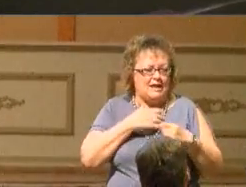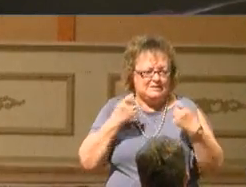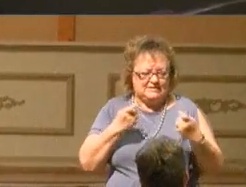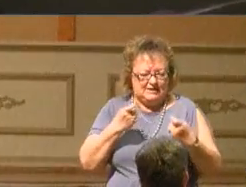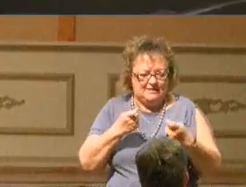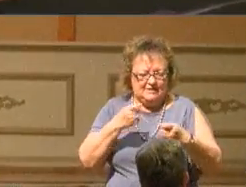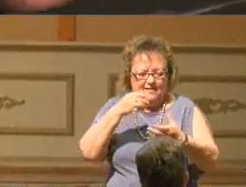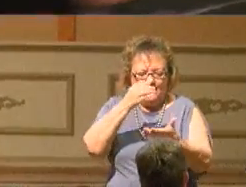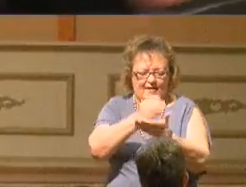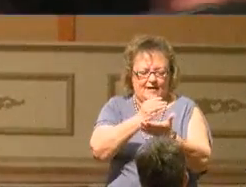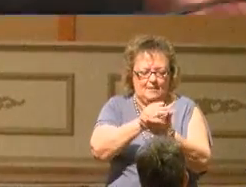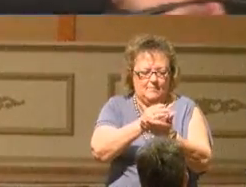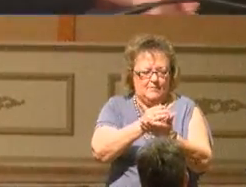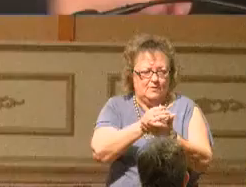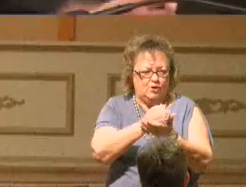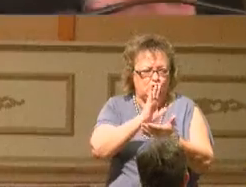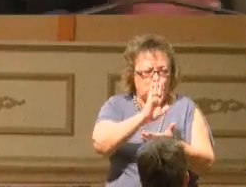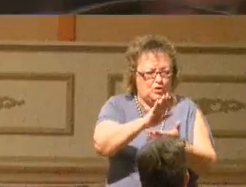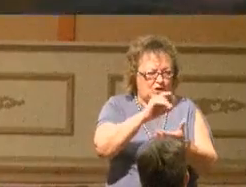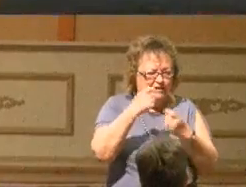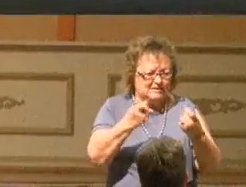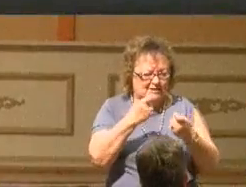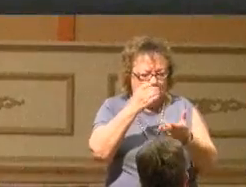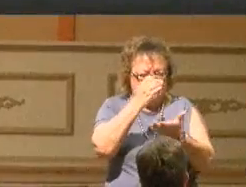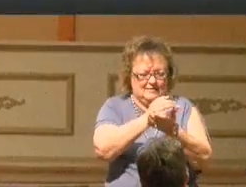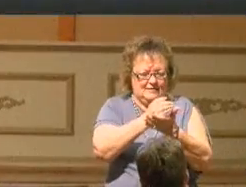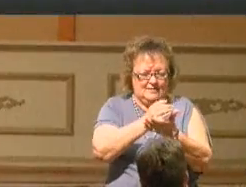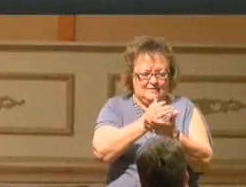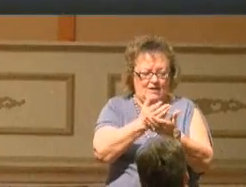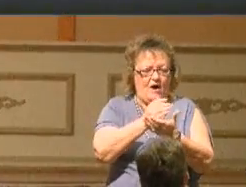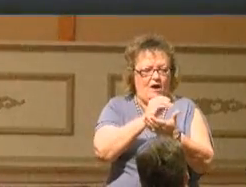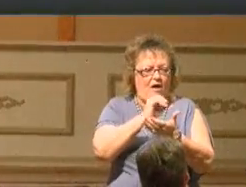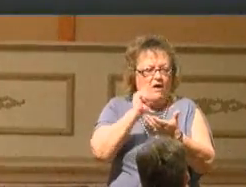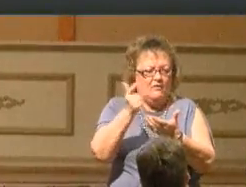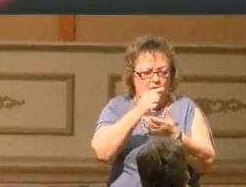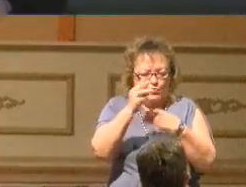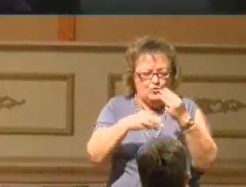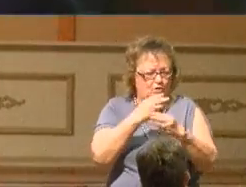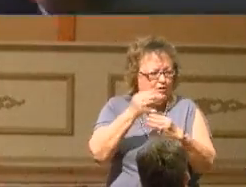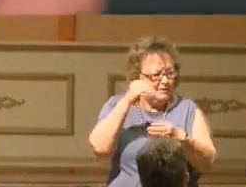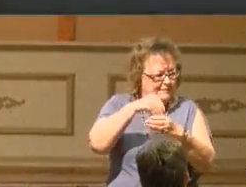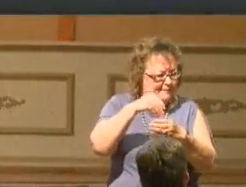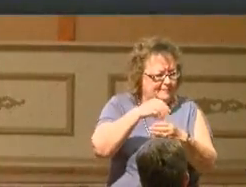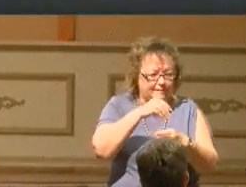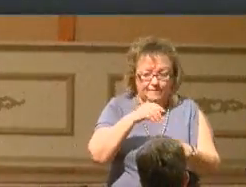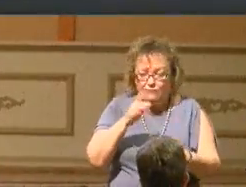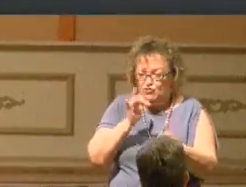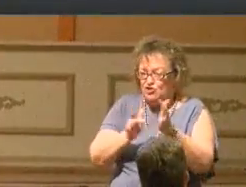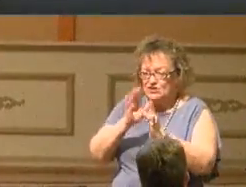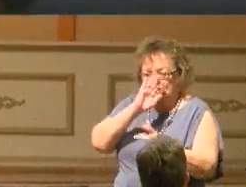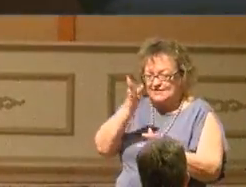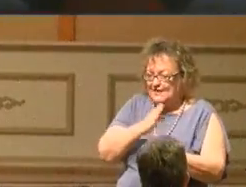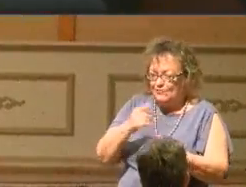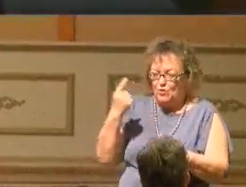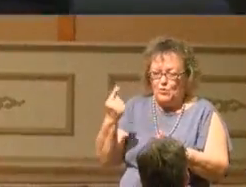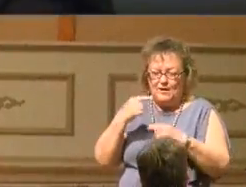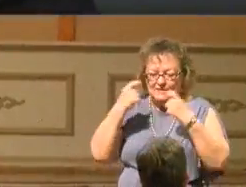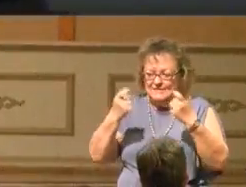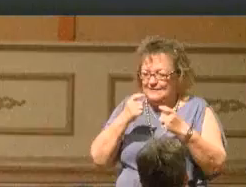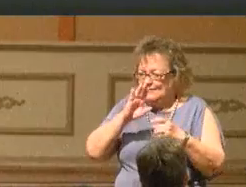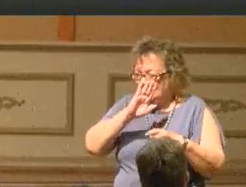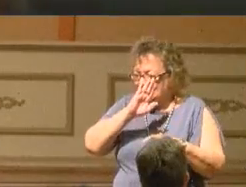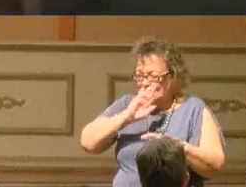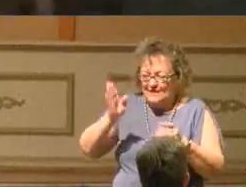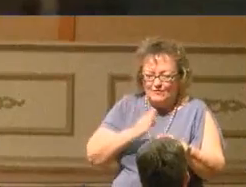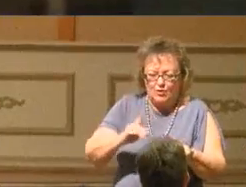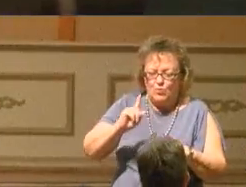your sins that were put in that cup, the sins of the entire world. He had never committed one sin, never had one evil thought, never